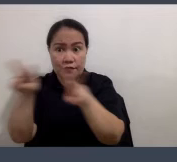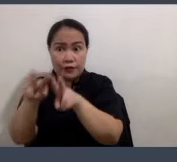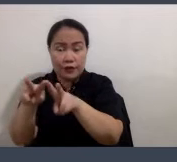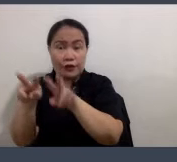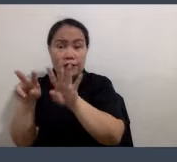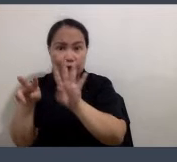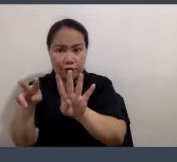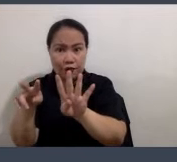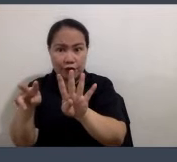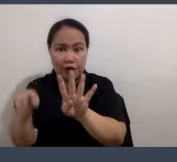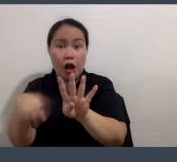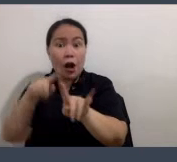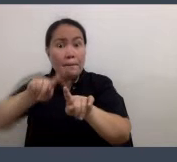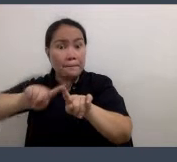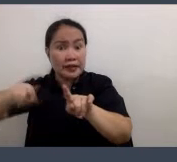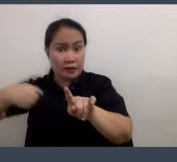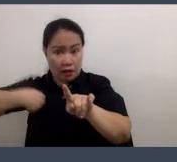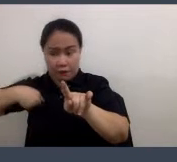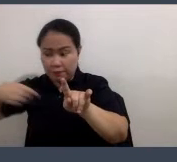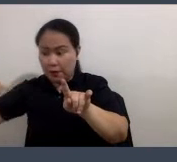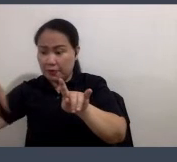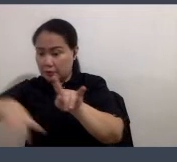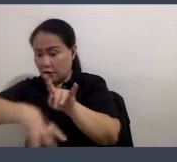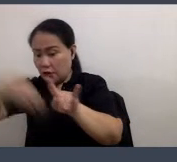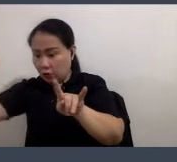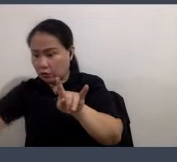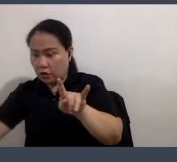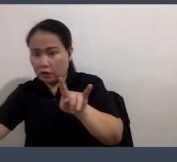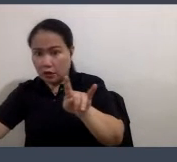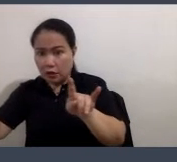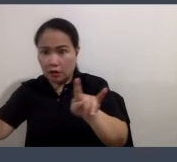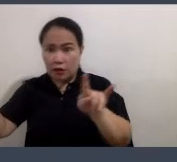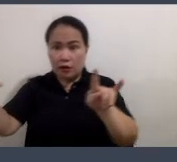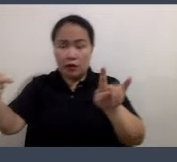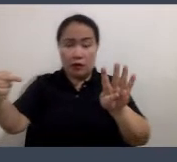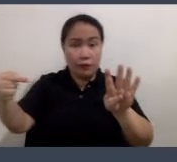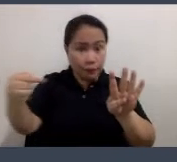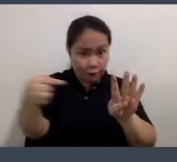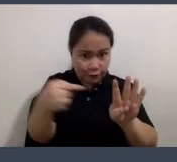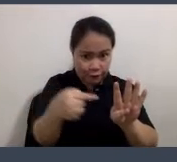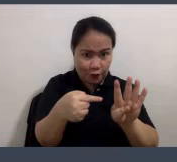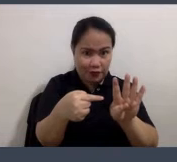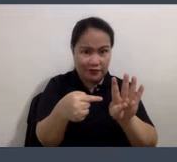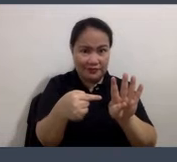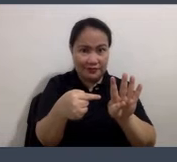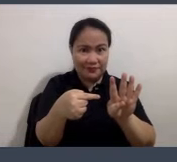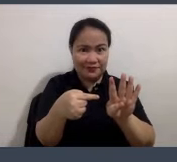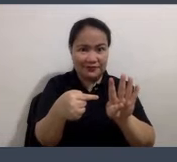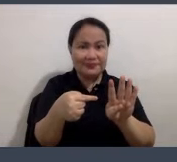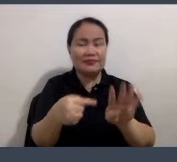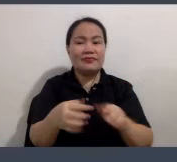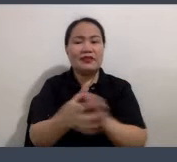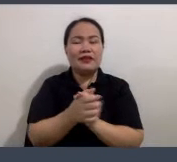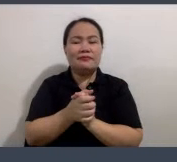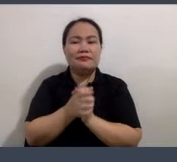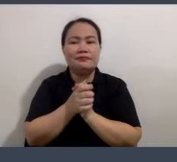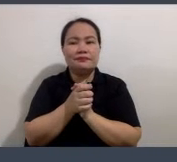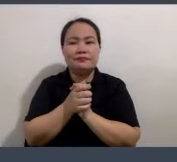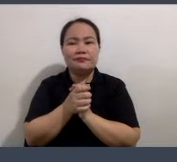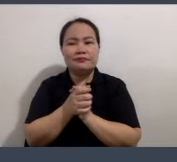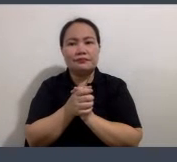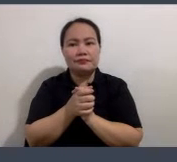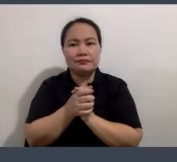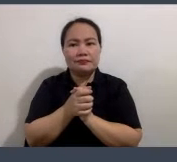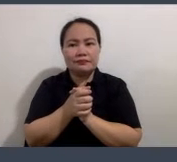nagtataka bakit negative 4, kakasabi lang kanina na it must be never be